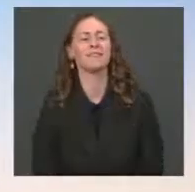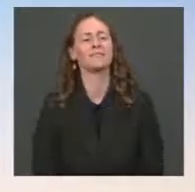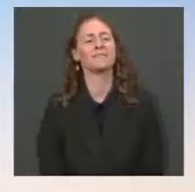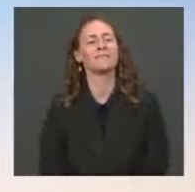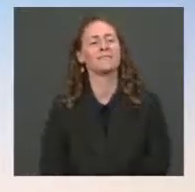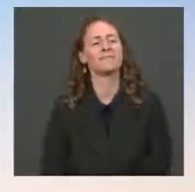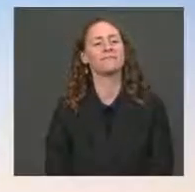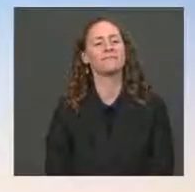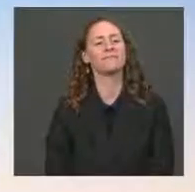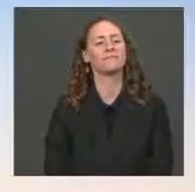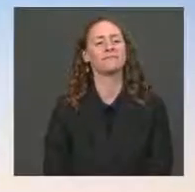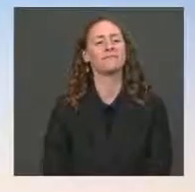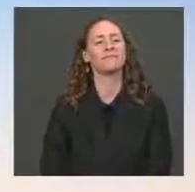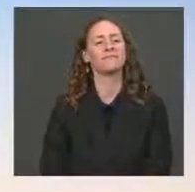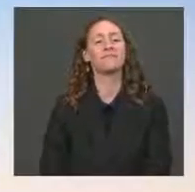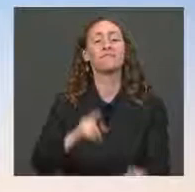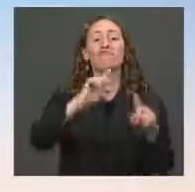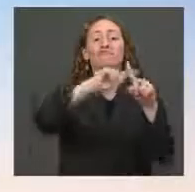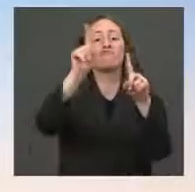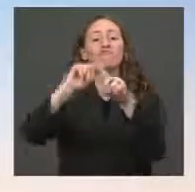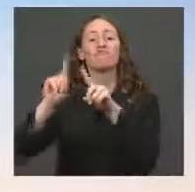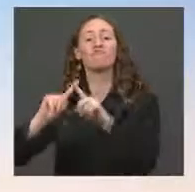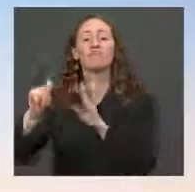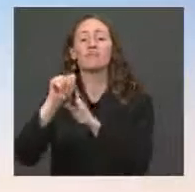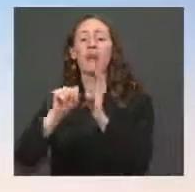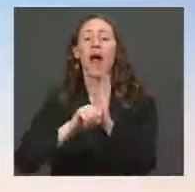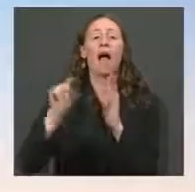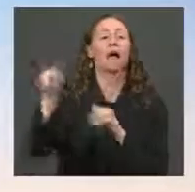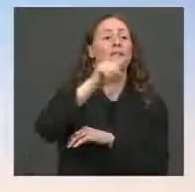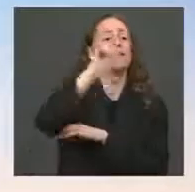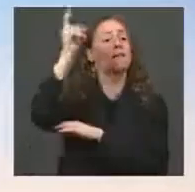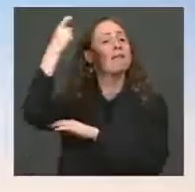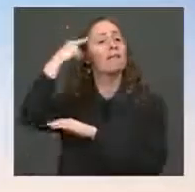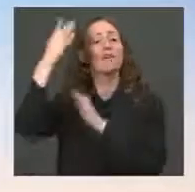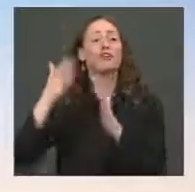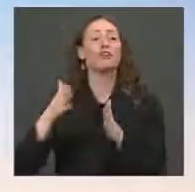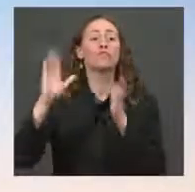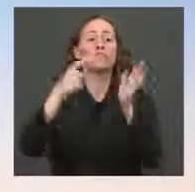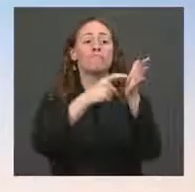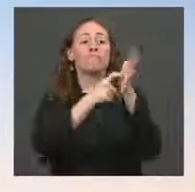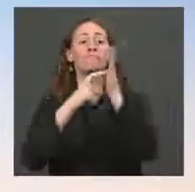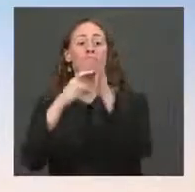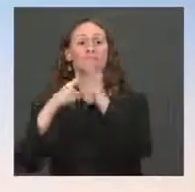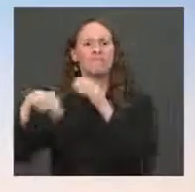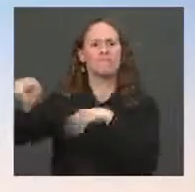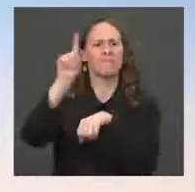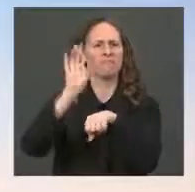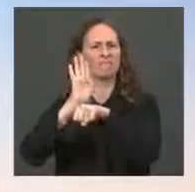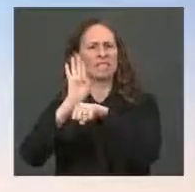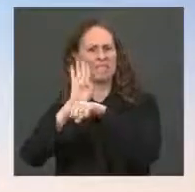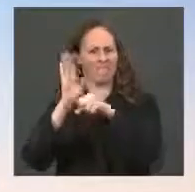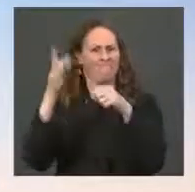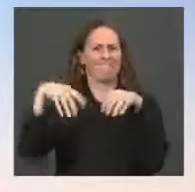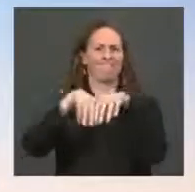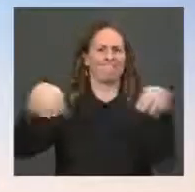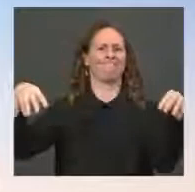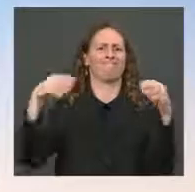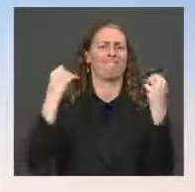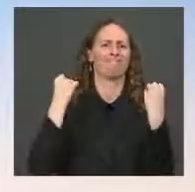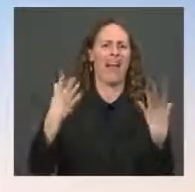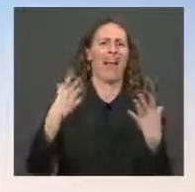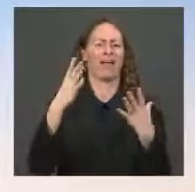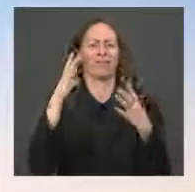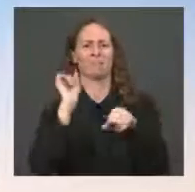requirements for state workers. This event will underscore these requirements will help sustain our economic recovery and level the playing field